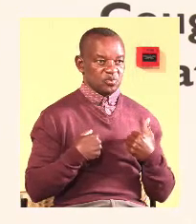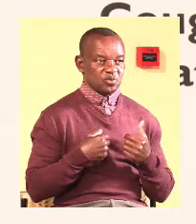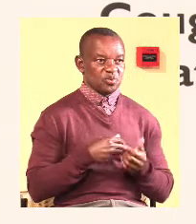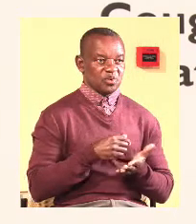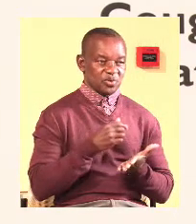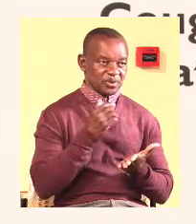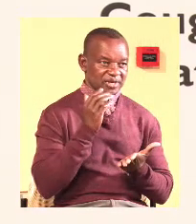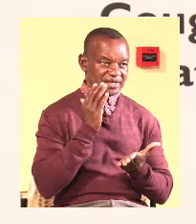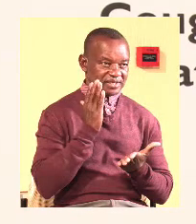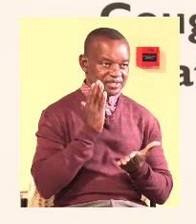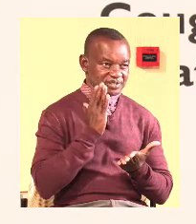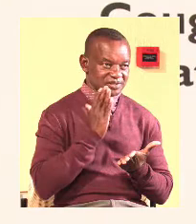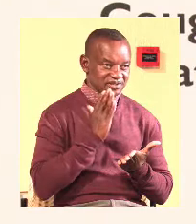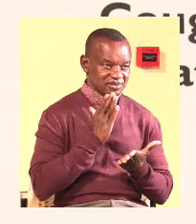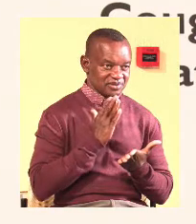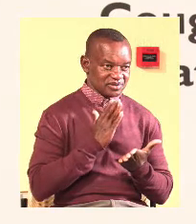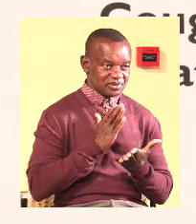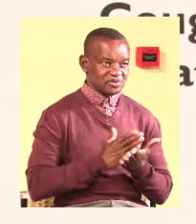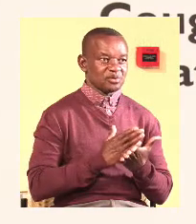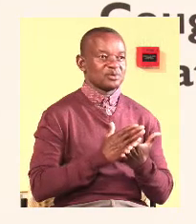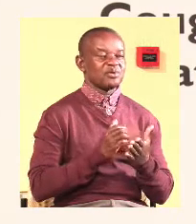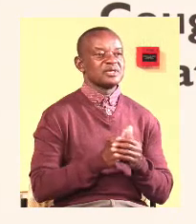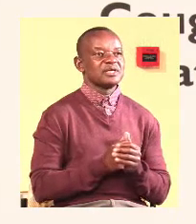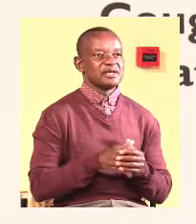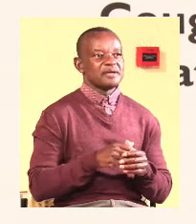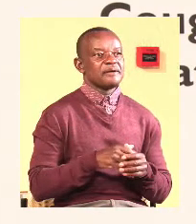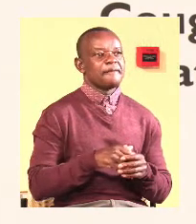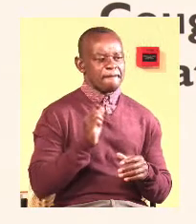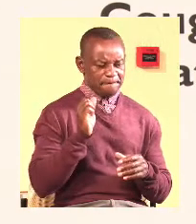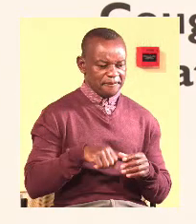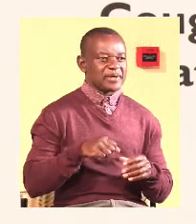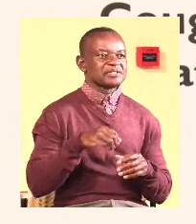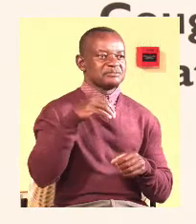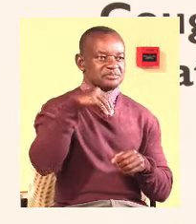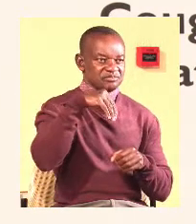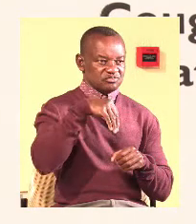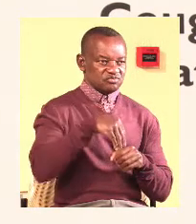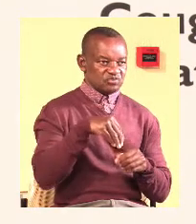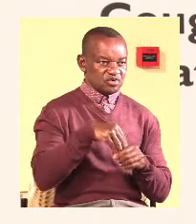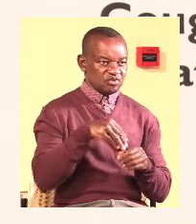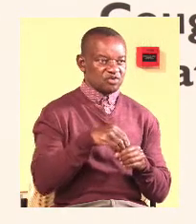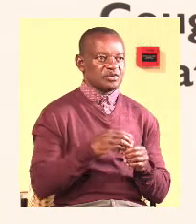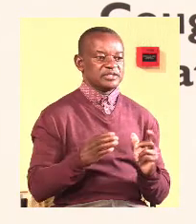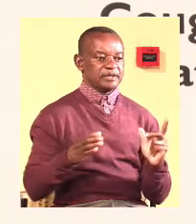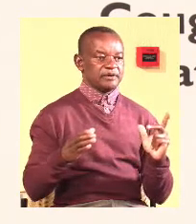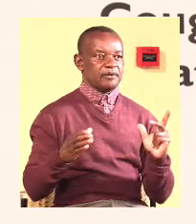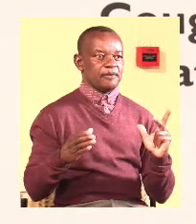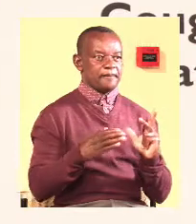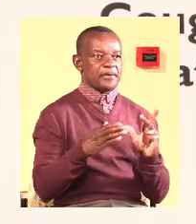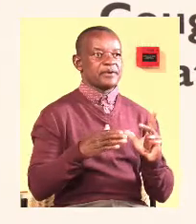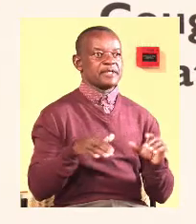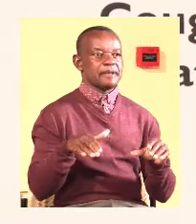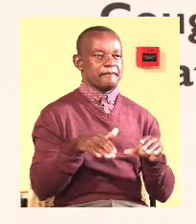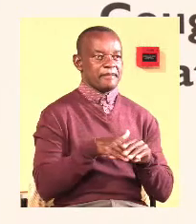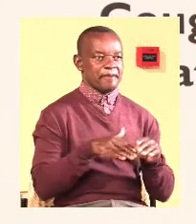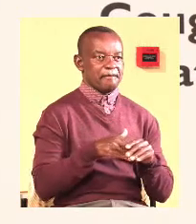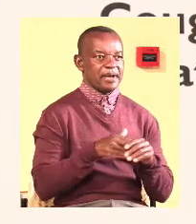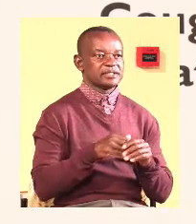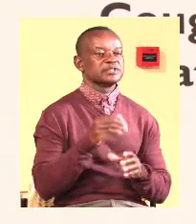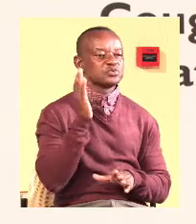have to make use of communities to police themselves, and also to ensure that they equip themselves with the relevant